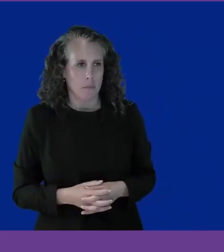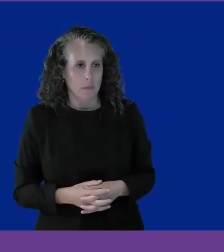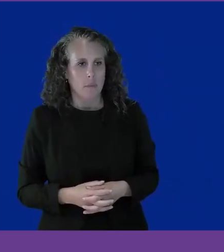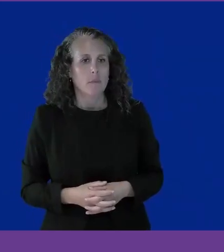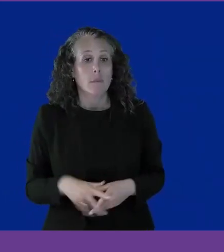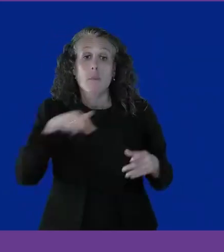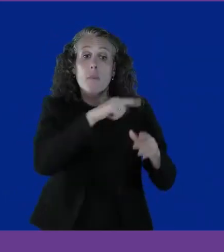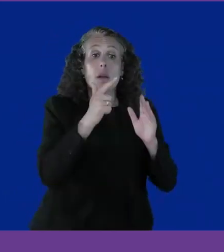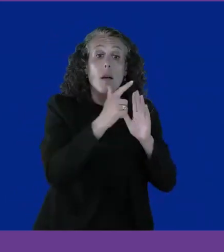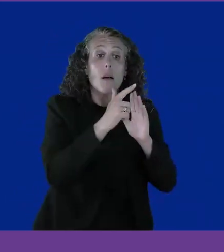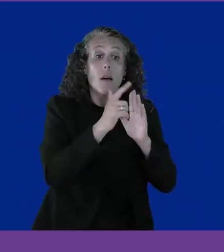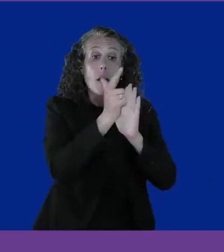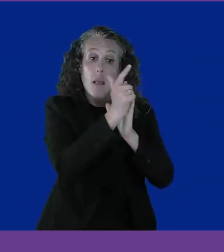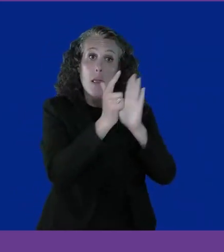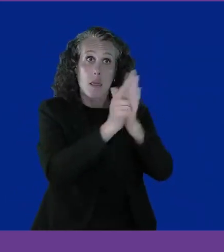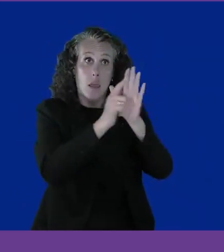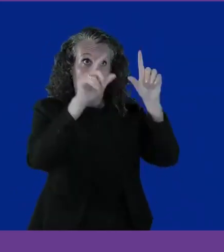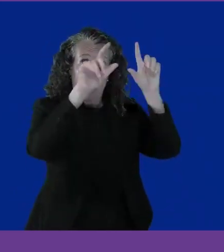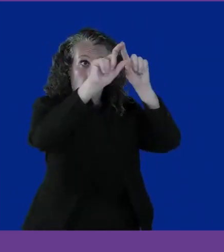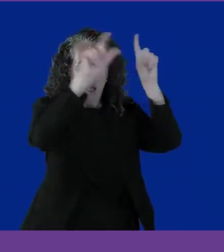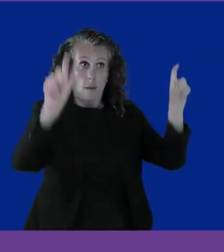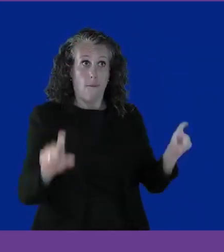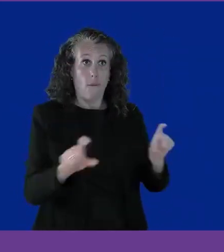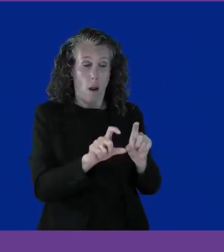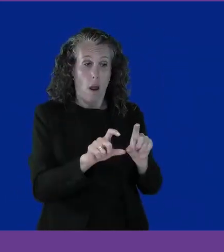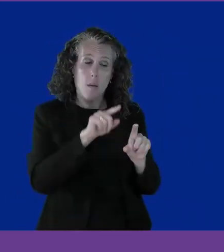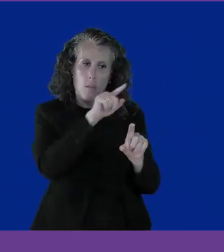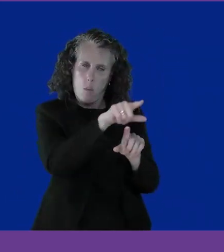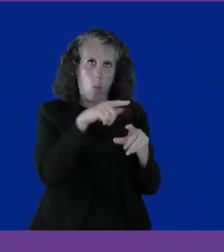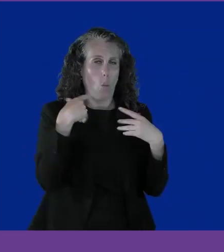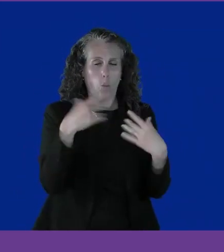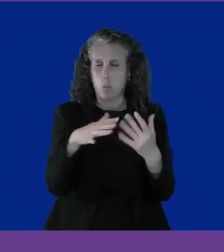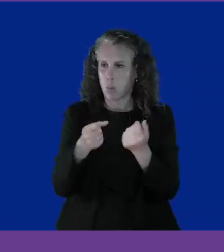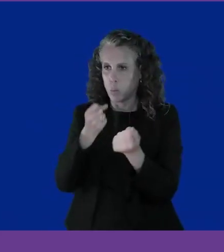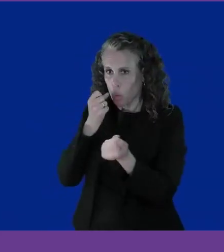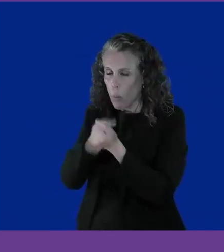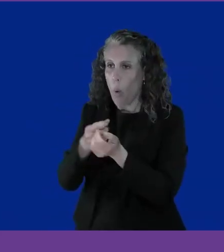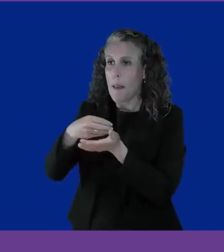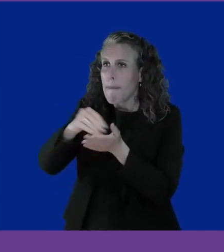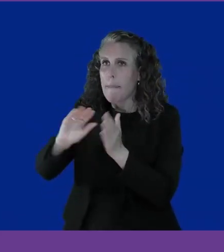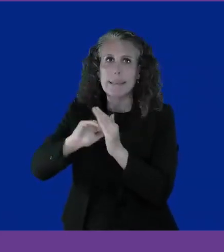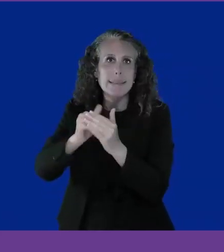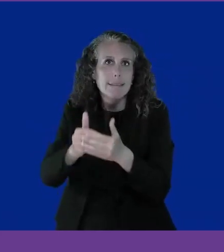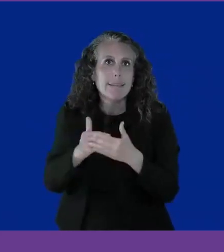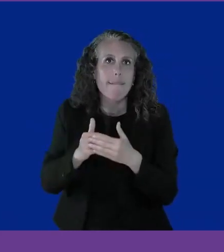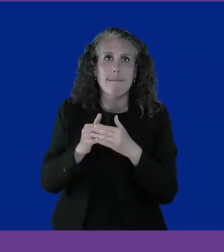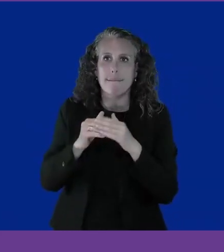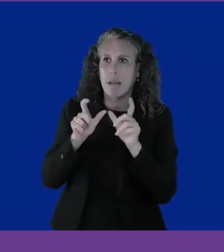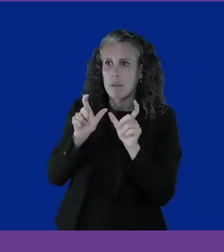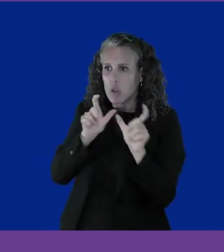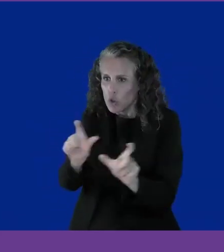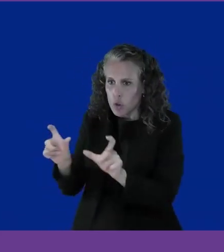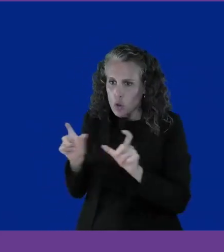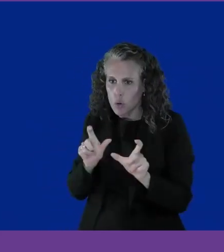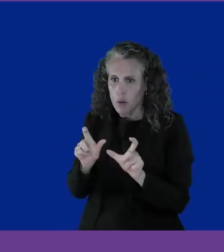legal framework that contributed massively to make payments safe, secure, was,